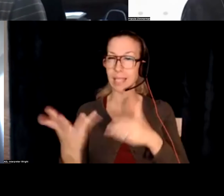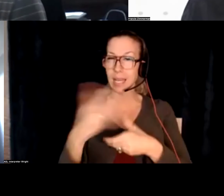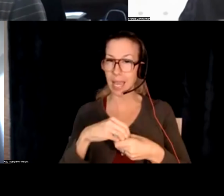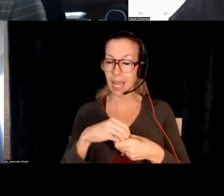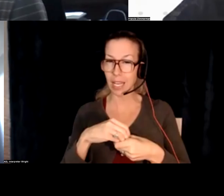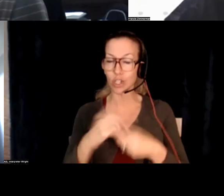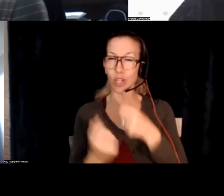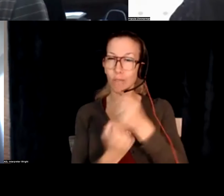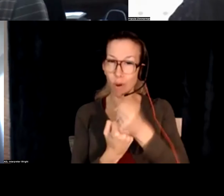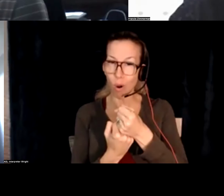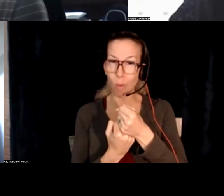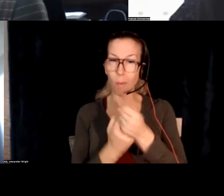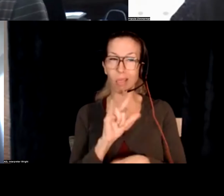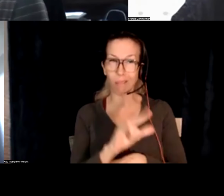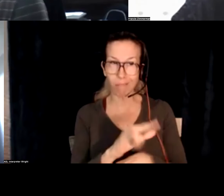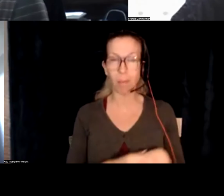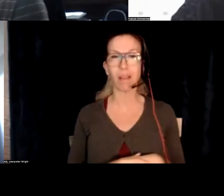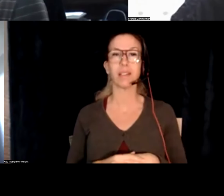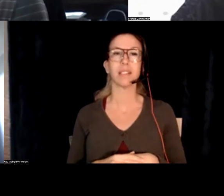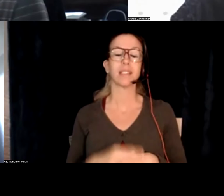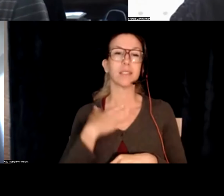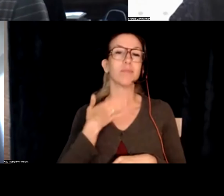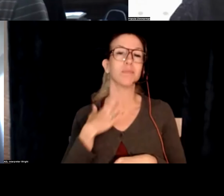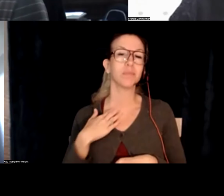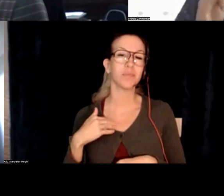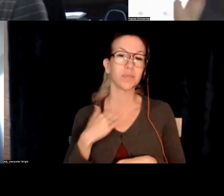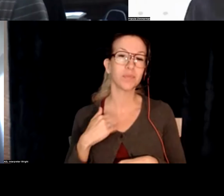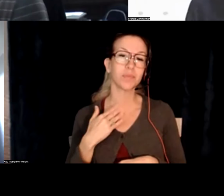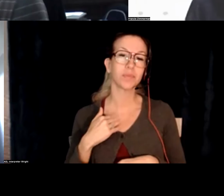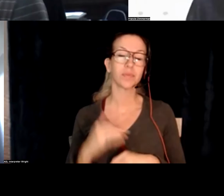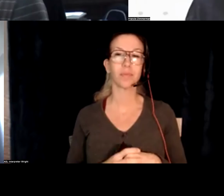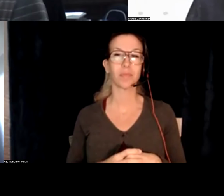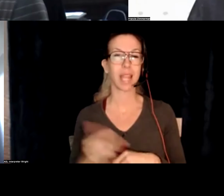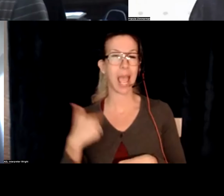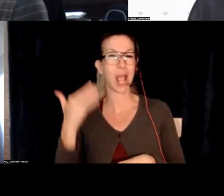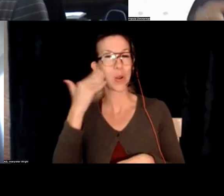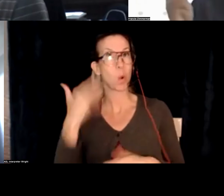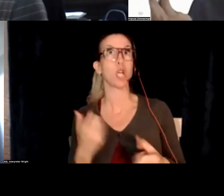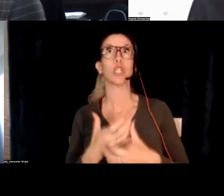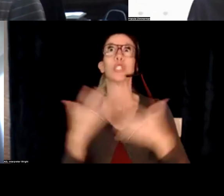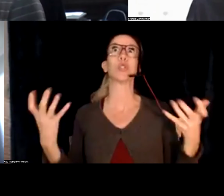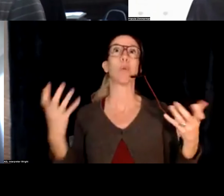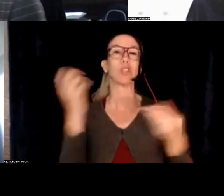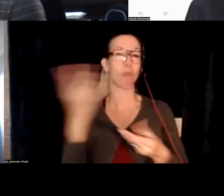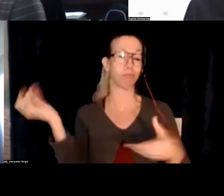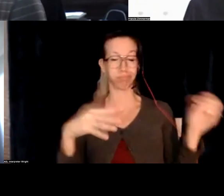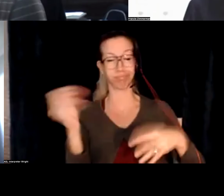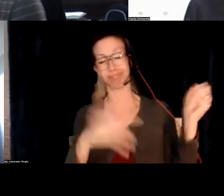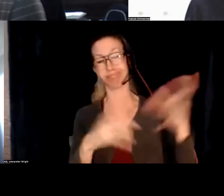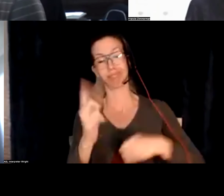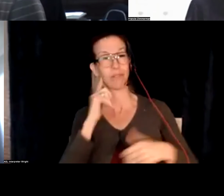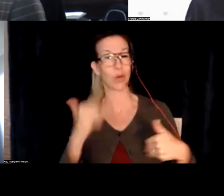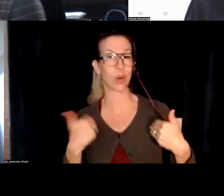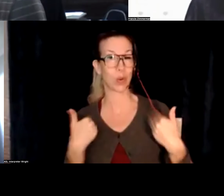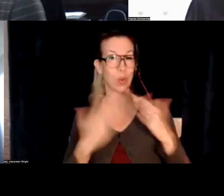And Barbara, I did share with you, because I kind of knew that we had so much we wanted to pack in for Youth Thrive. We really wanted to be respectful